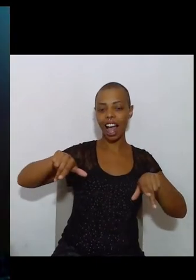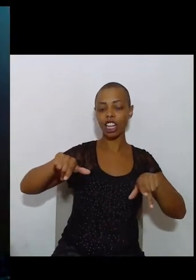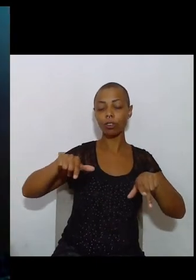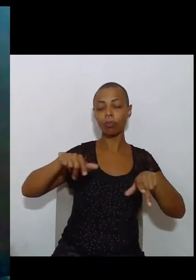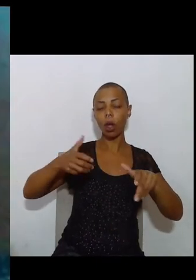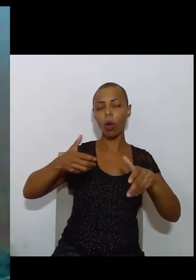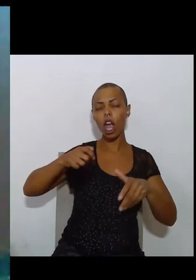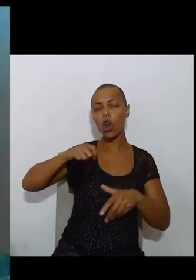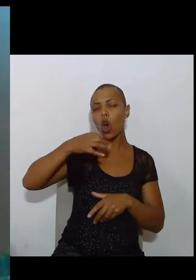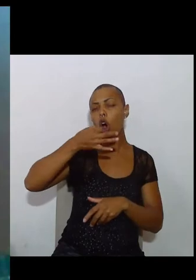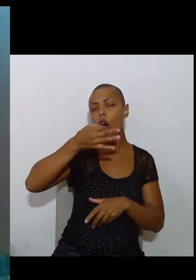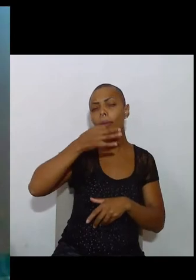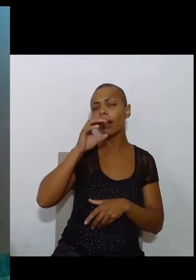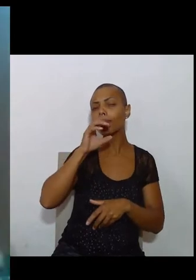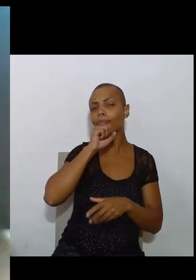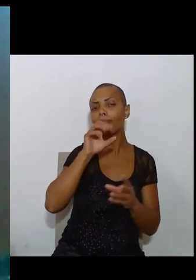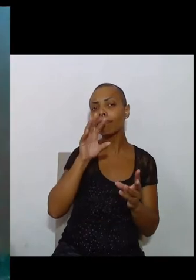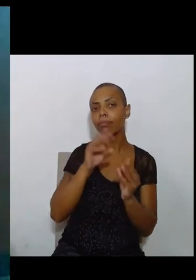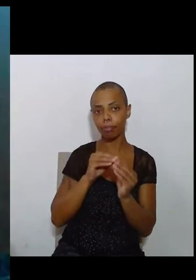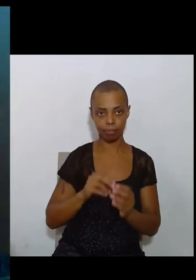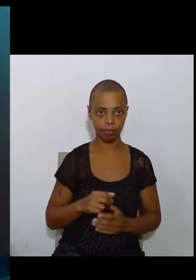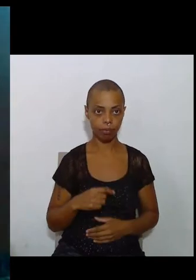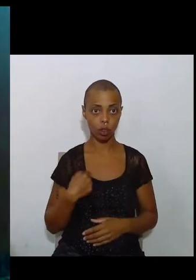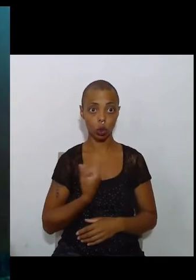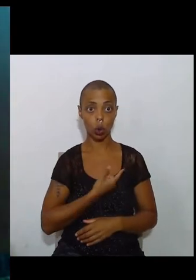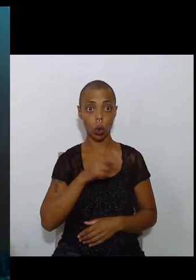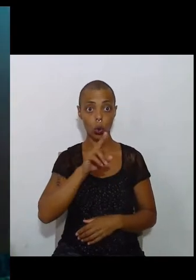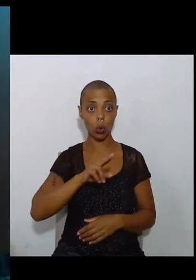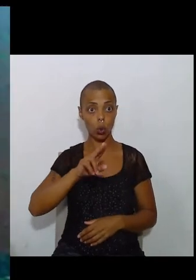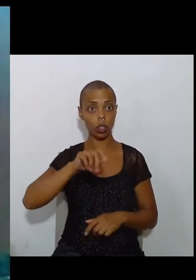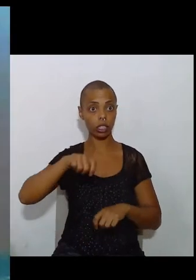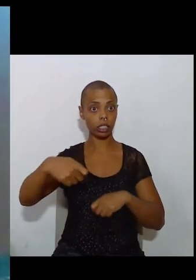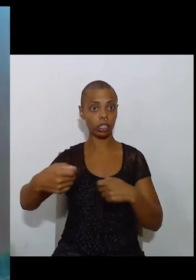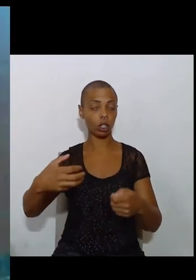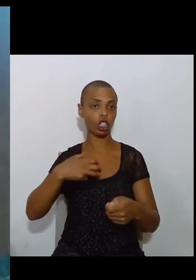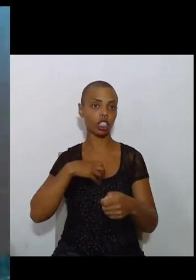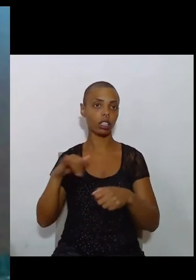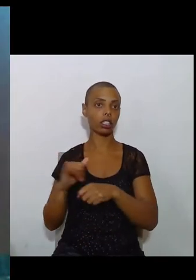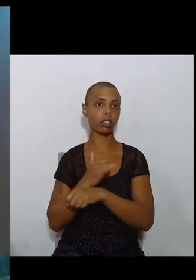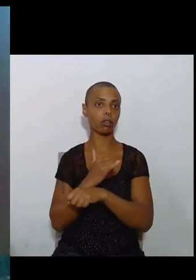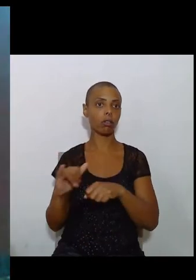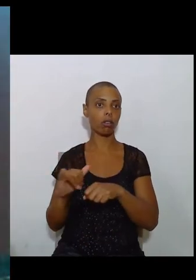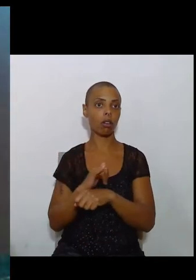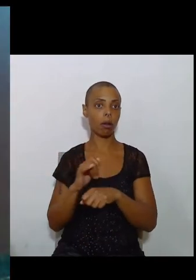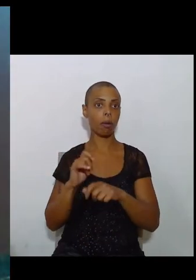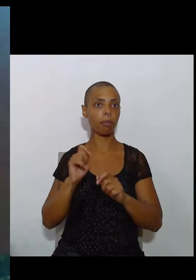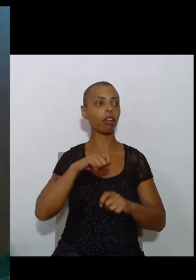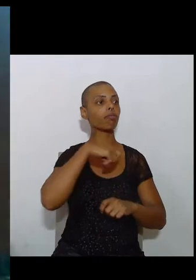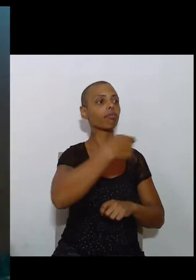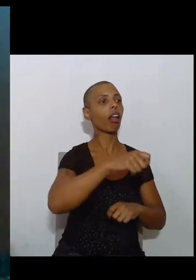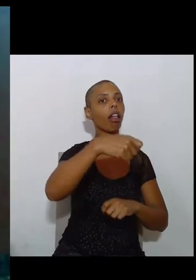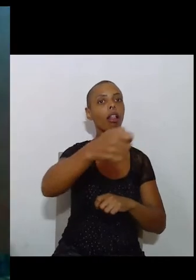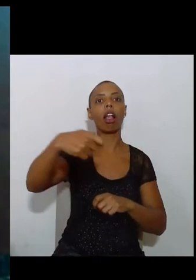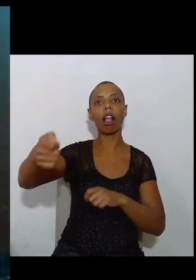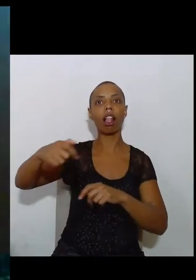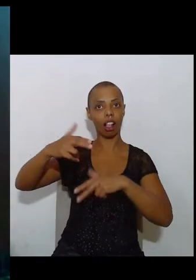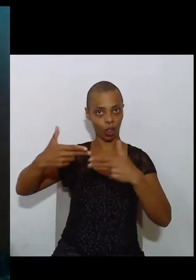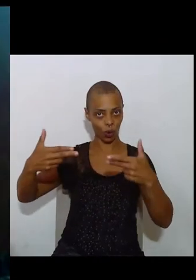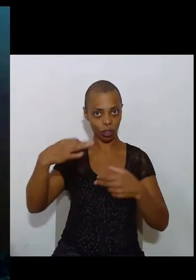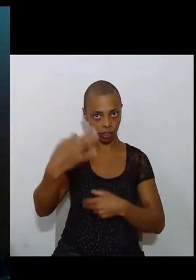diversity I also have a quick comment we use words in a strategic way